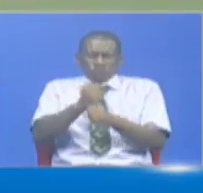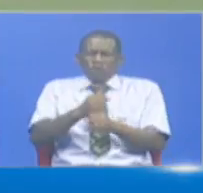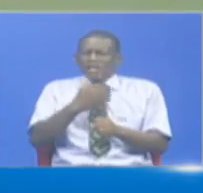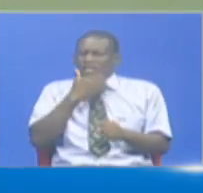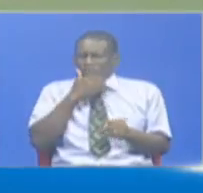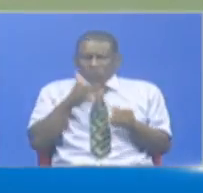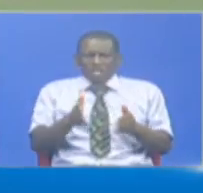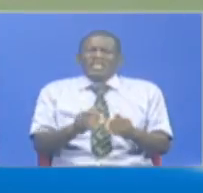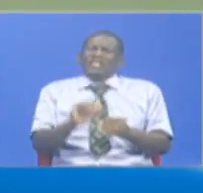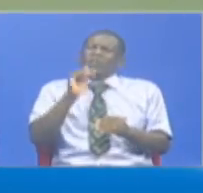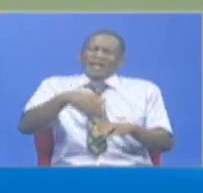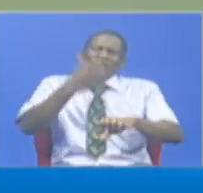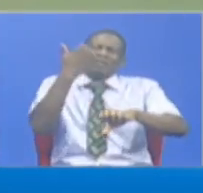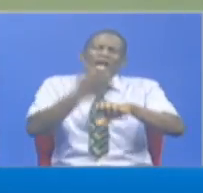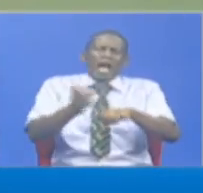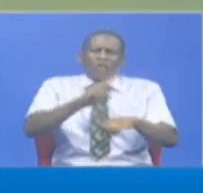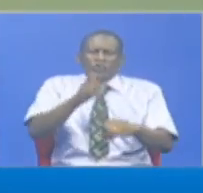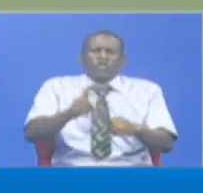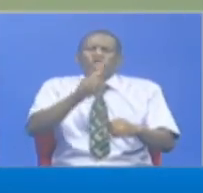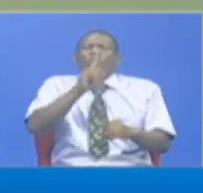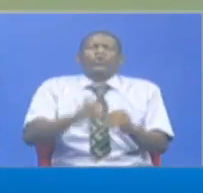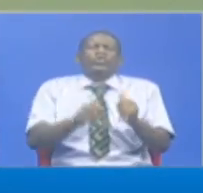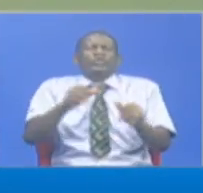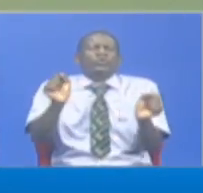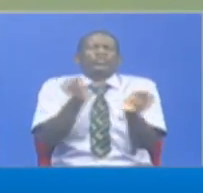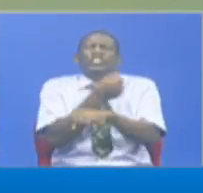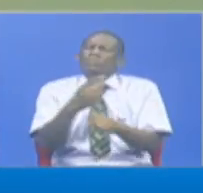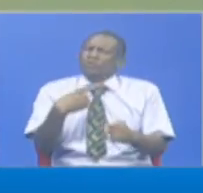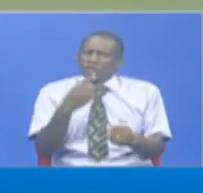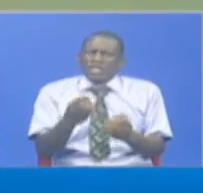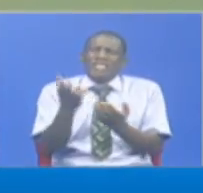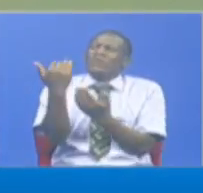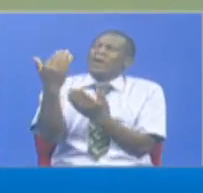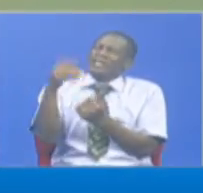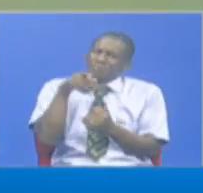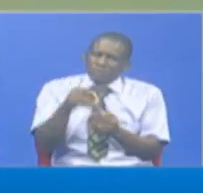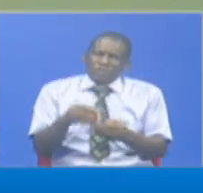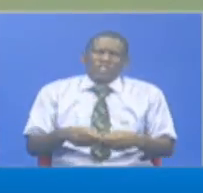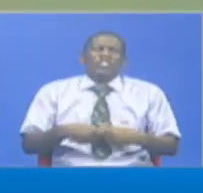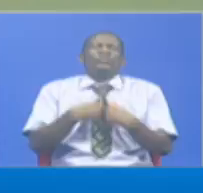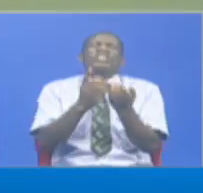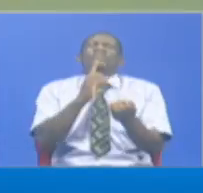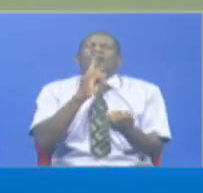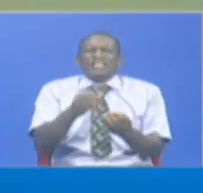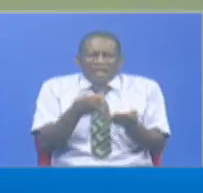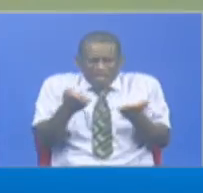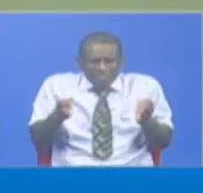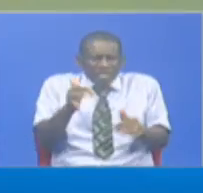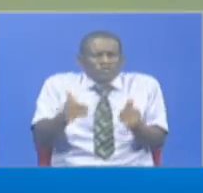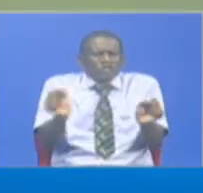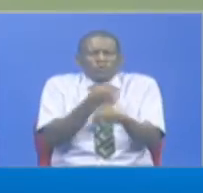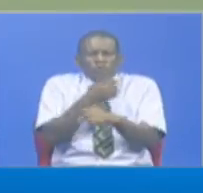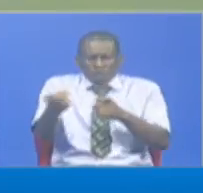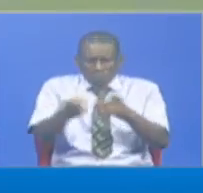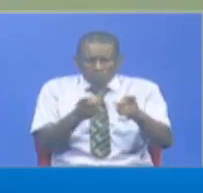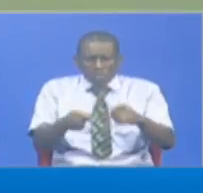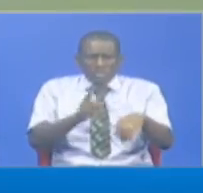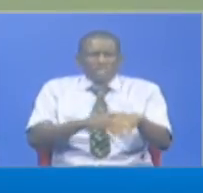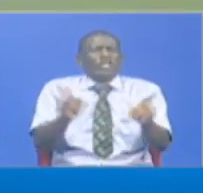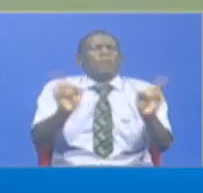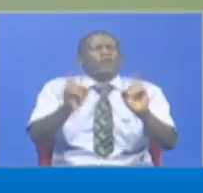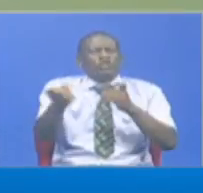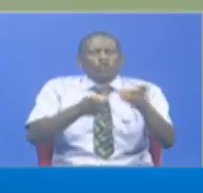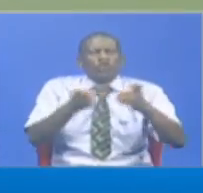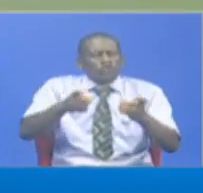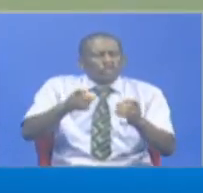hard questions of him, questions that he could not answer. They were expecting him to shoot out questions and things that he was not in control of. When you're not in control of a